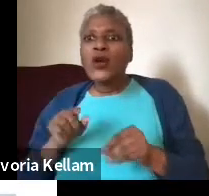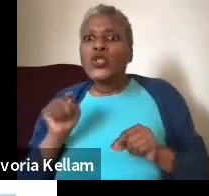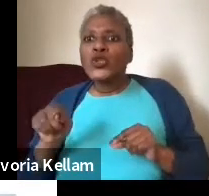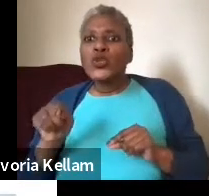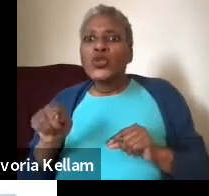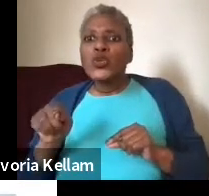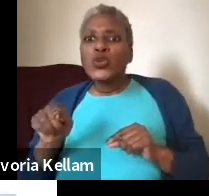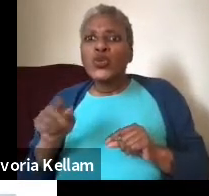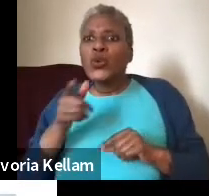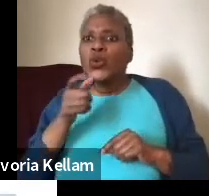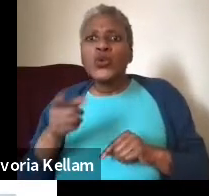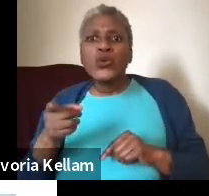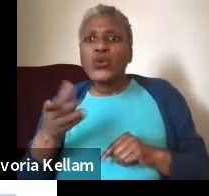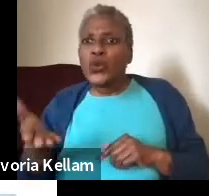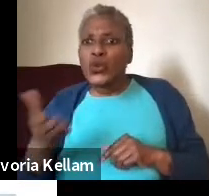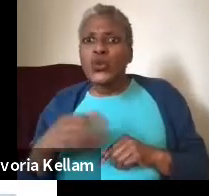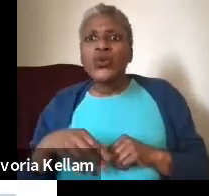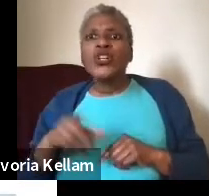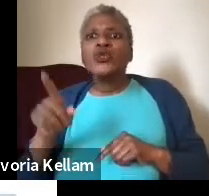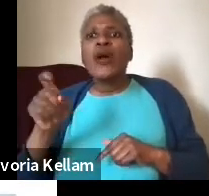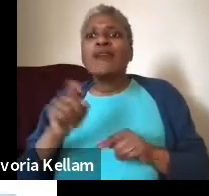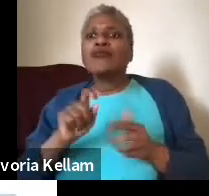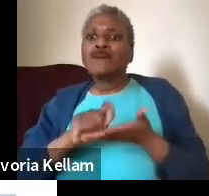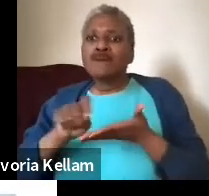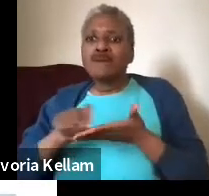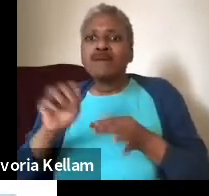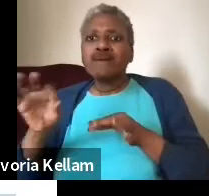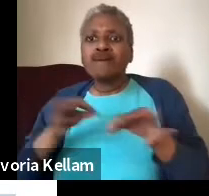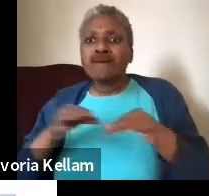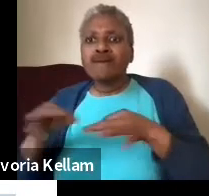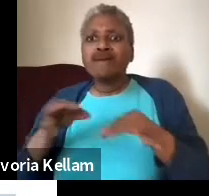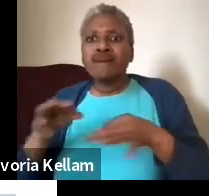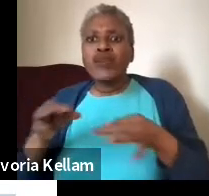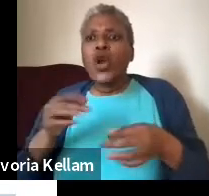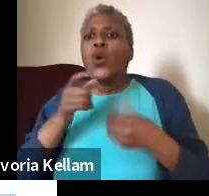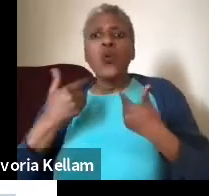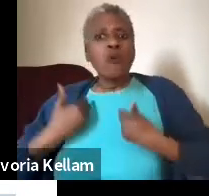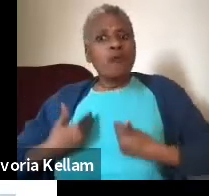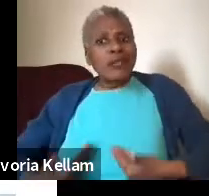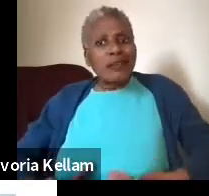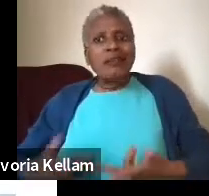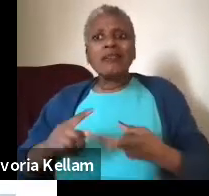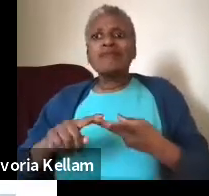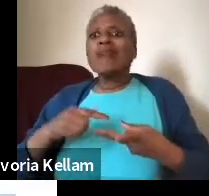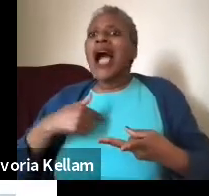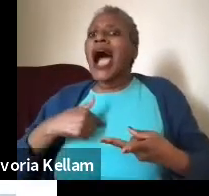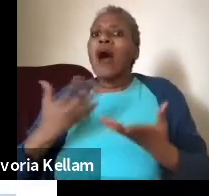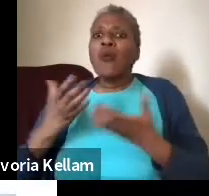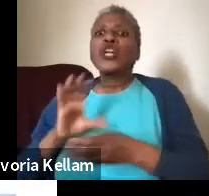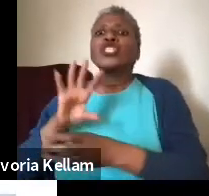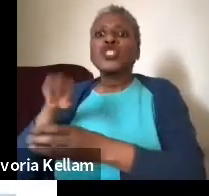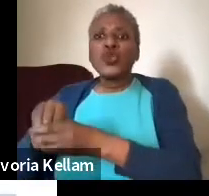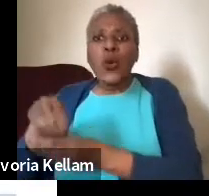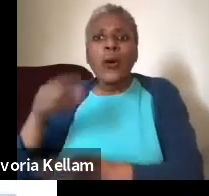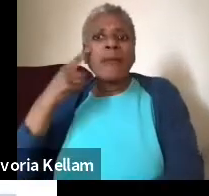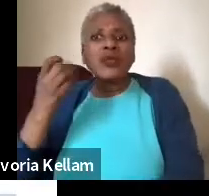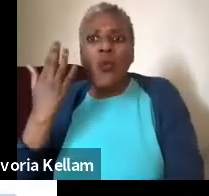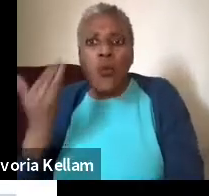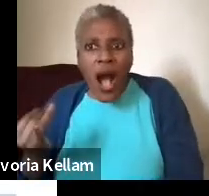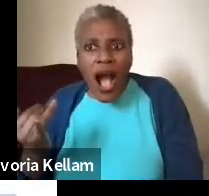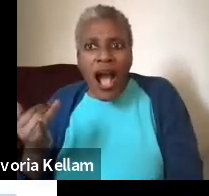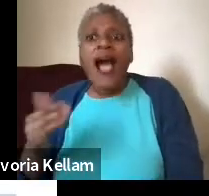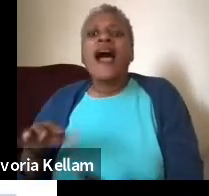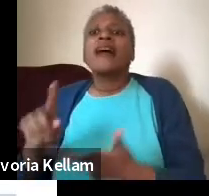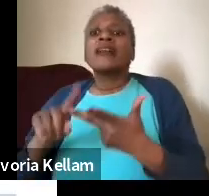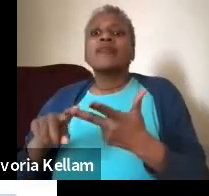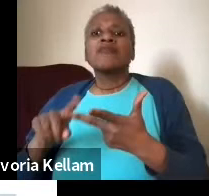take some time to write it. Now, don't worry, because you can always save your application by clicking Continue